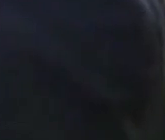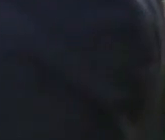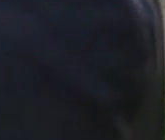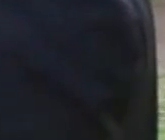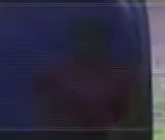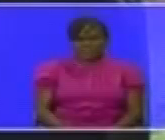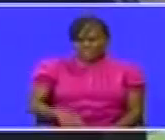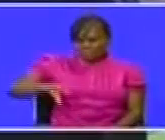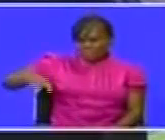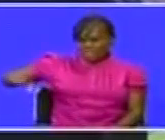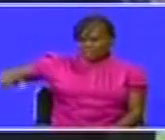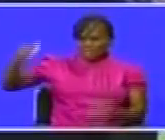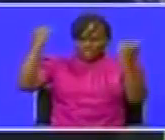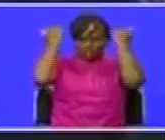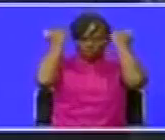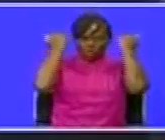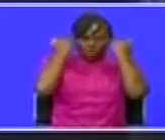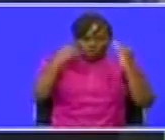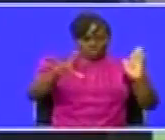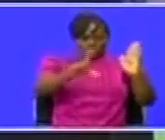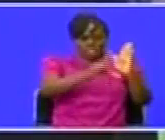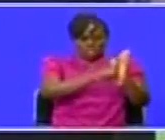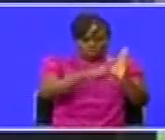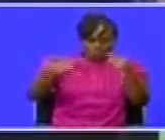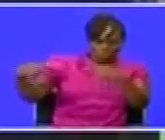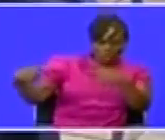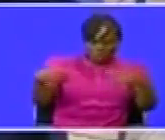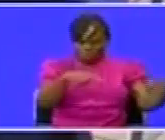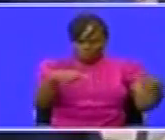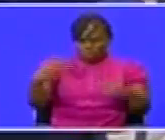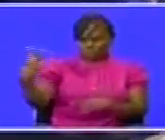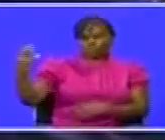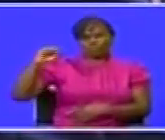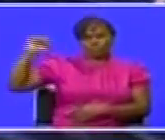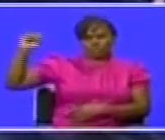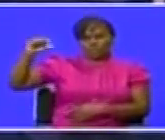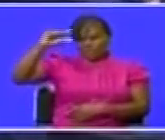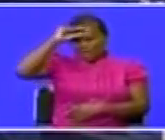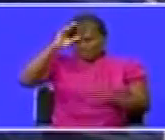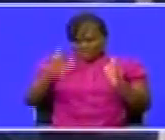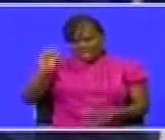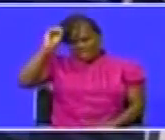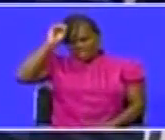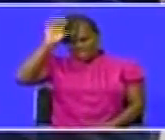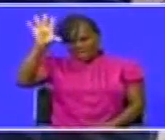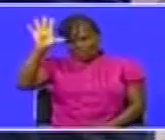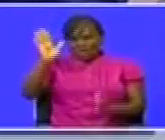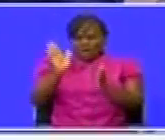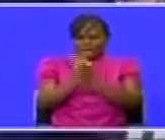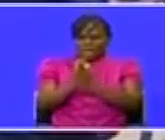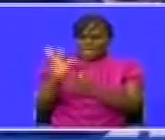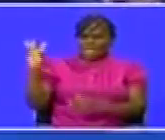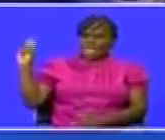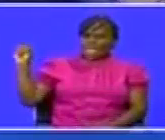At the Milimani locals is a legal suit pitting two politicians, Kiambu Governor William Kabogo and his latest name, he